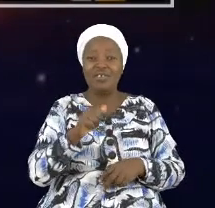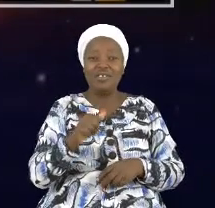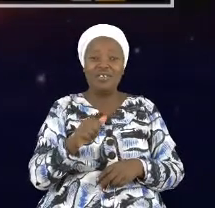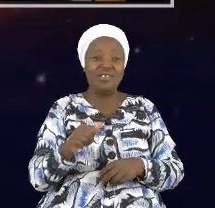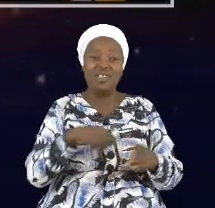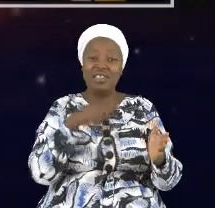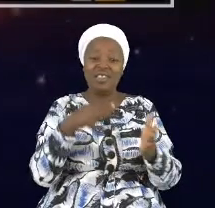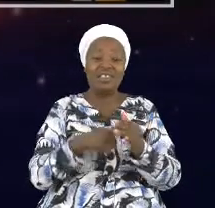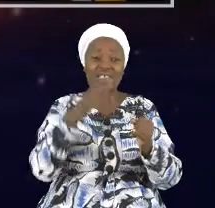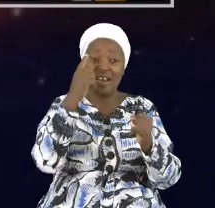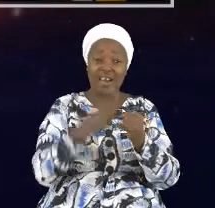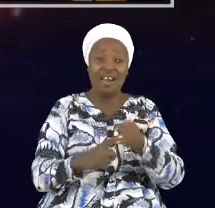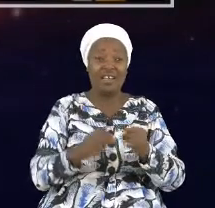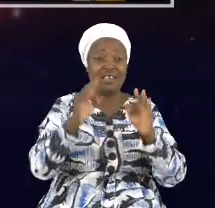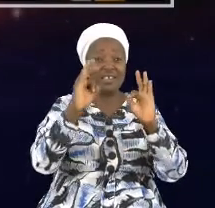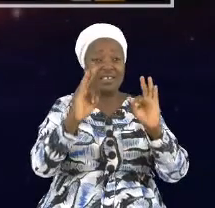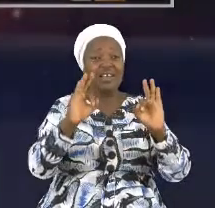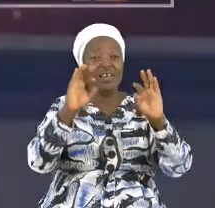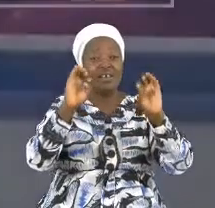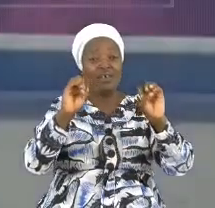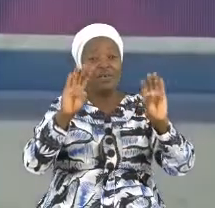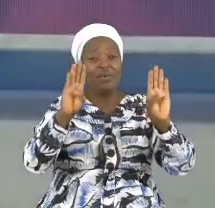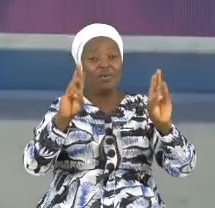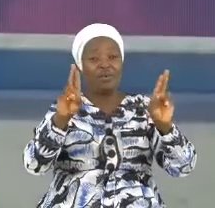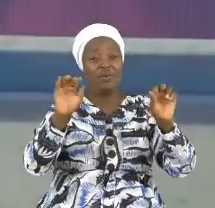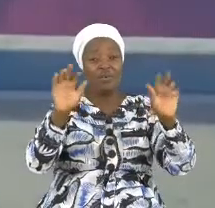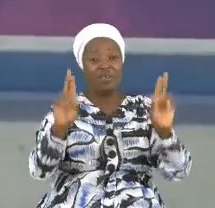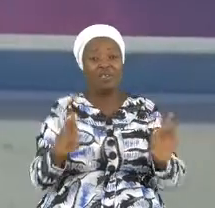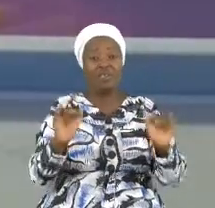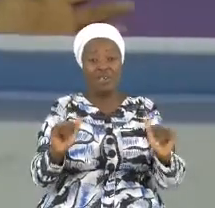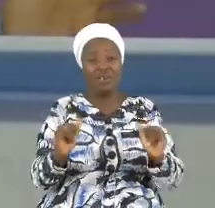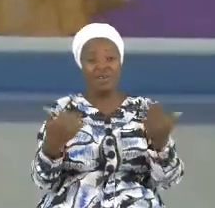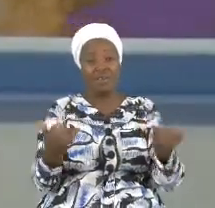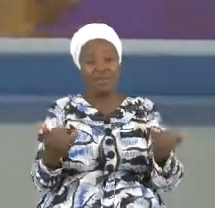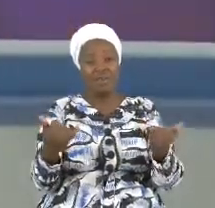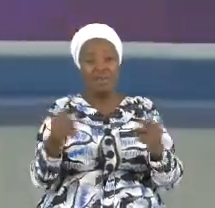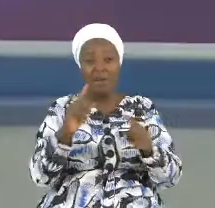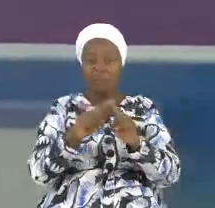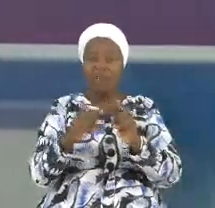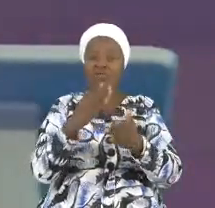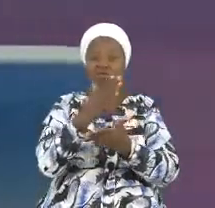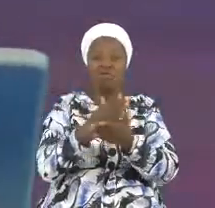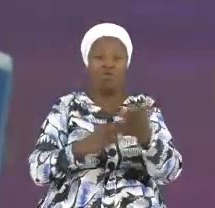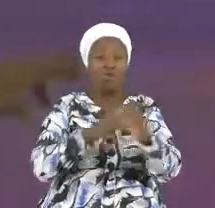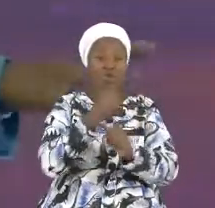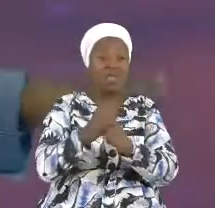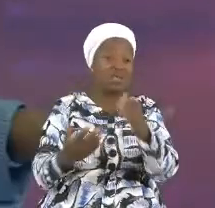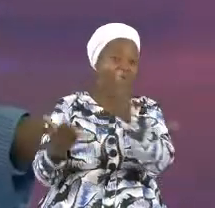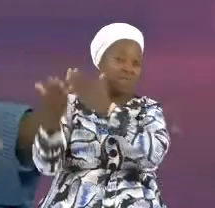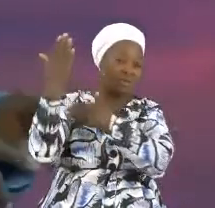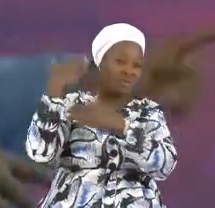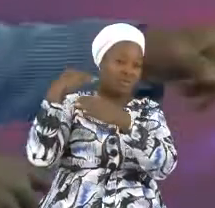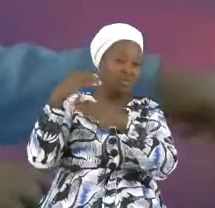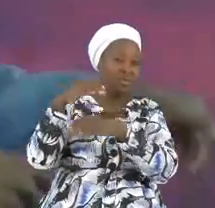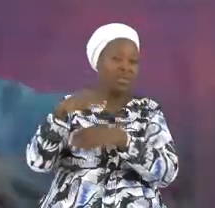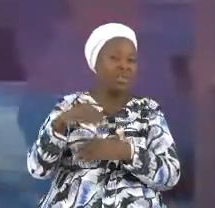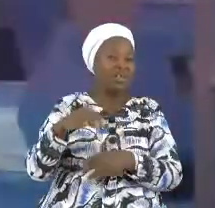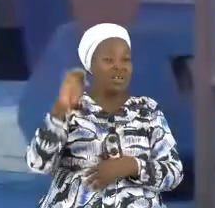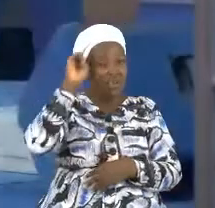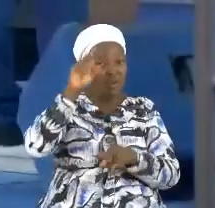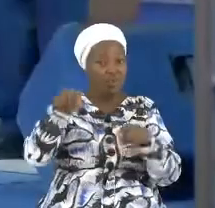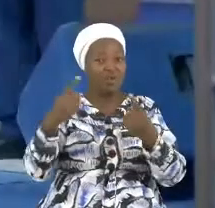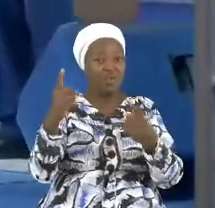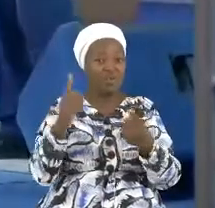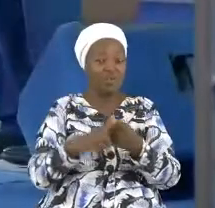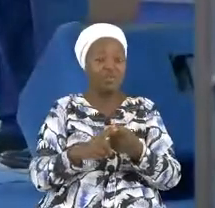some years ago, I went to Jalingo. Not this one, I'll tell you about this one